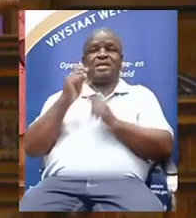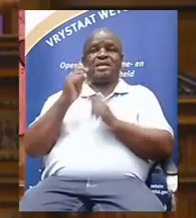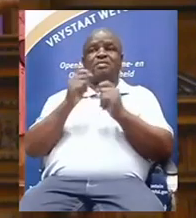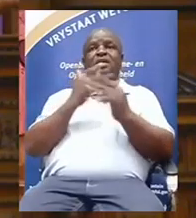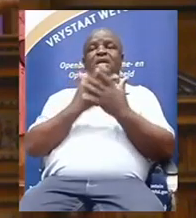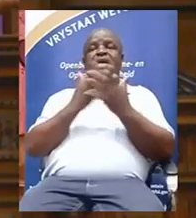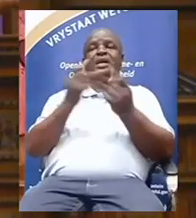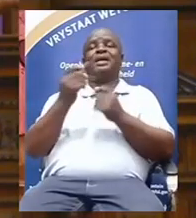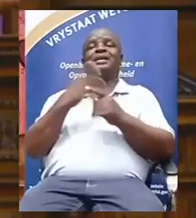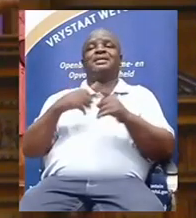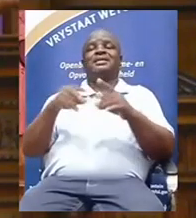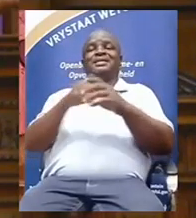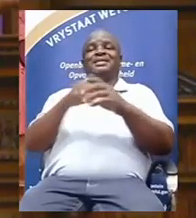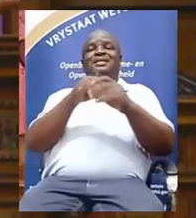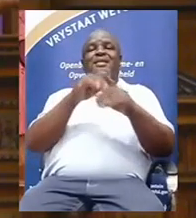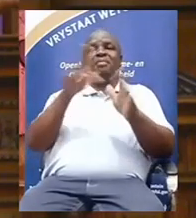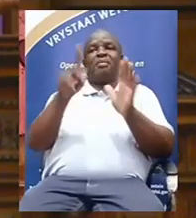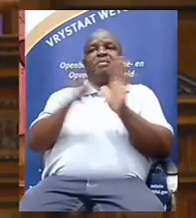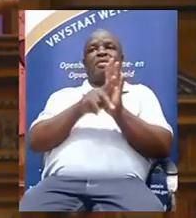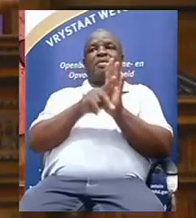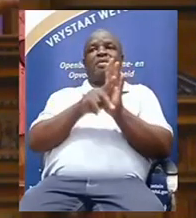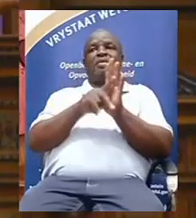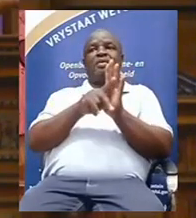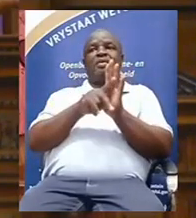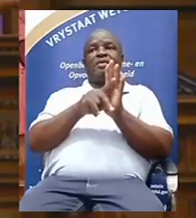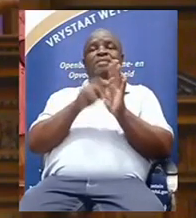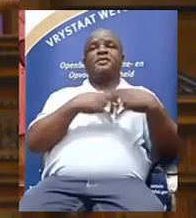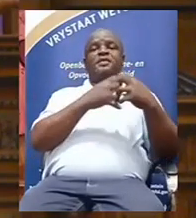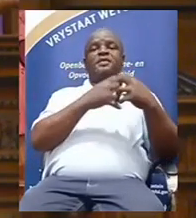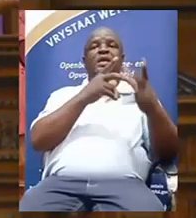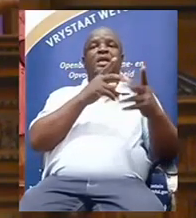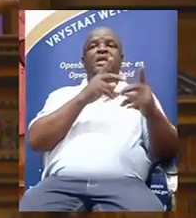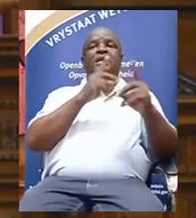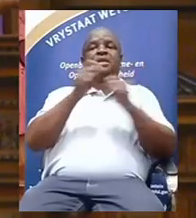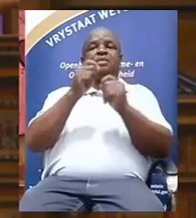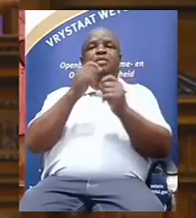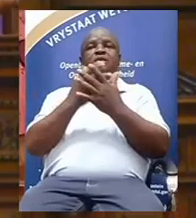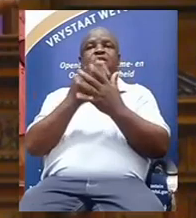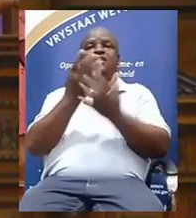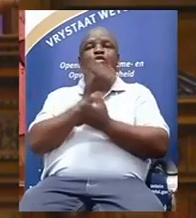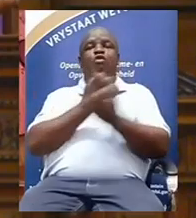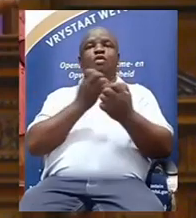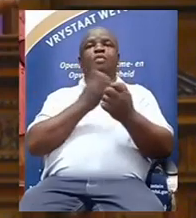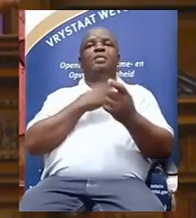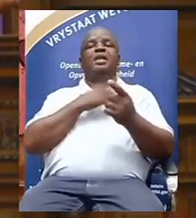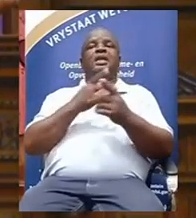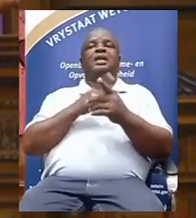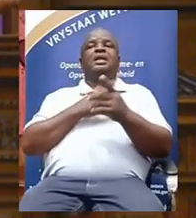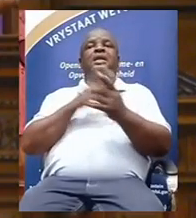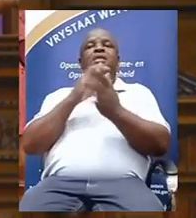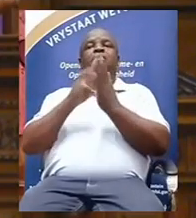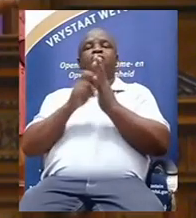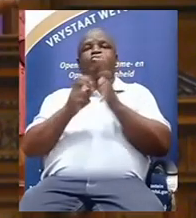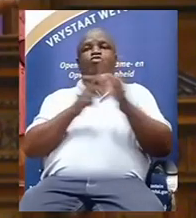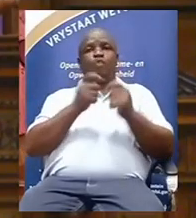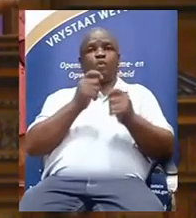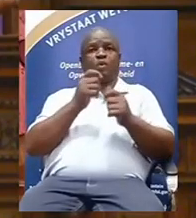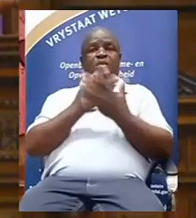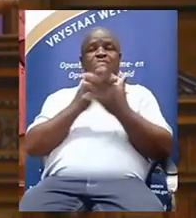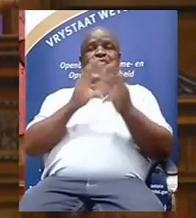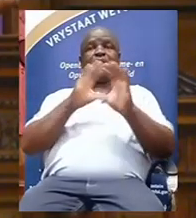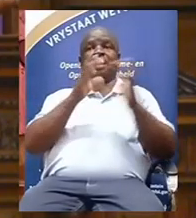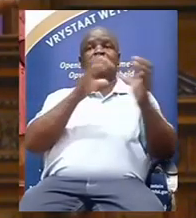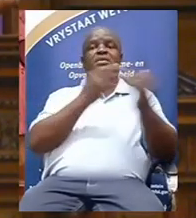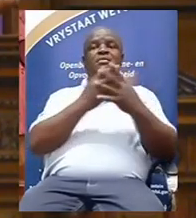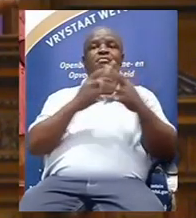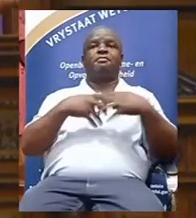framework and policy, to establish the Transport Economic Regulator, to establish the Transport Economic Council, to